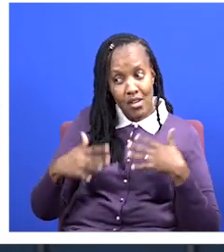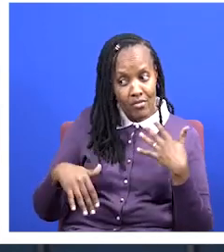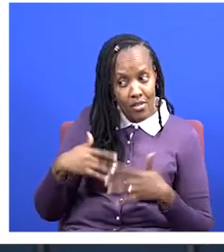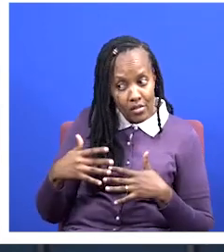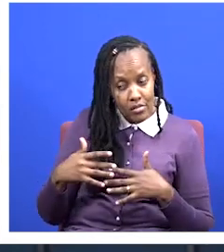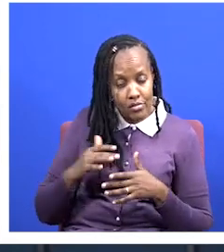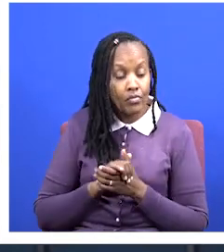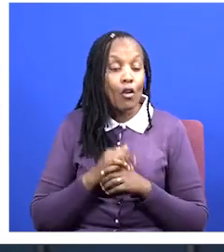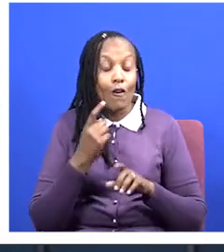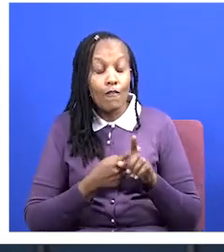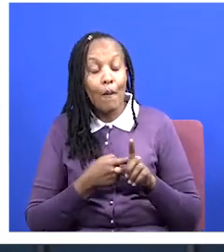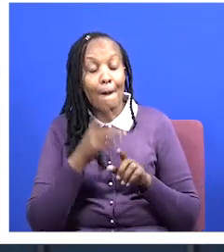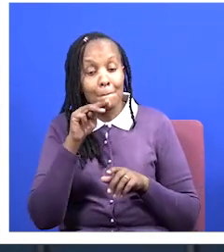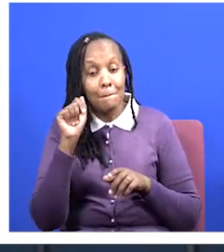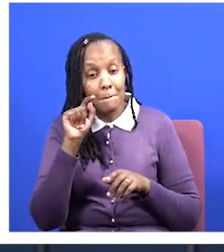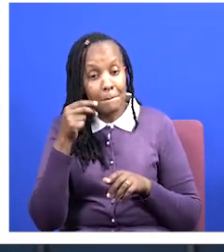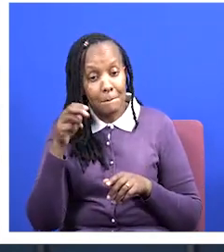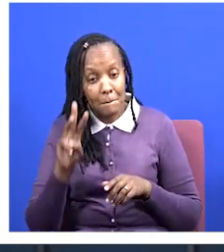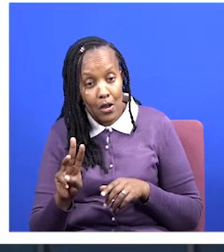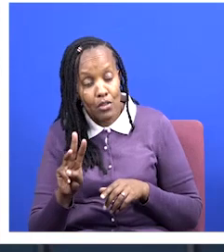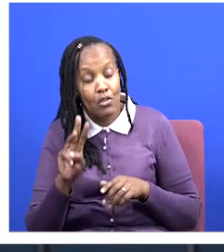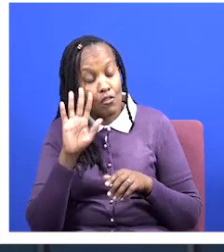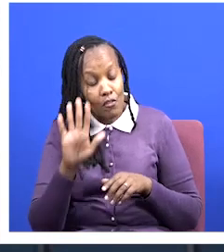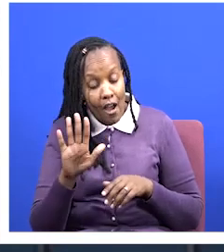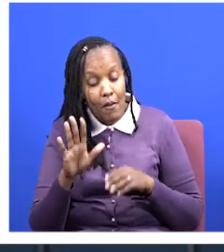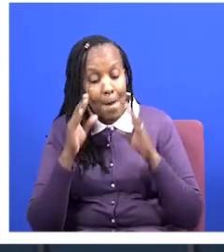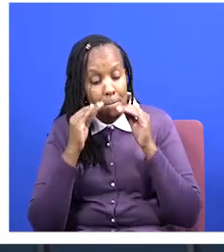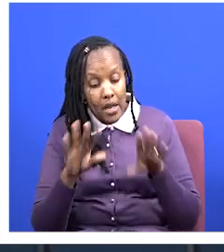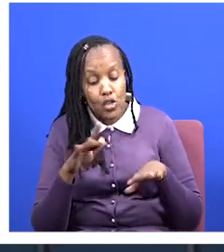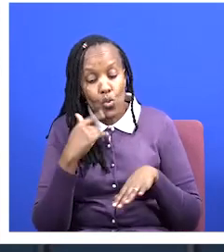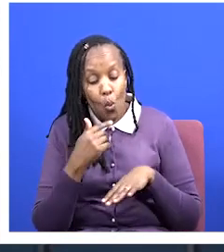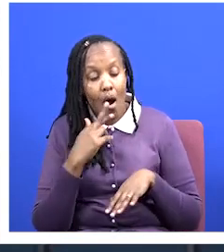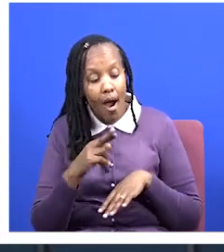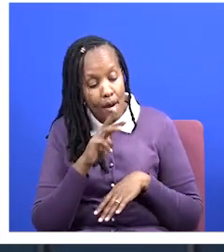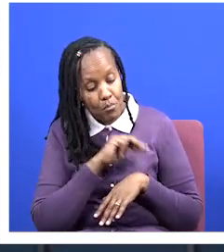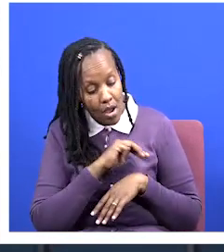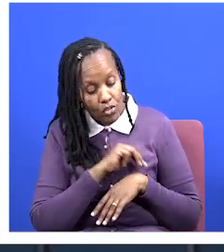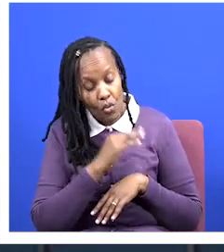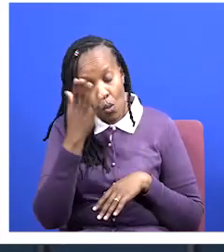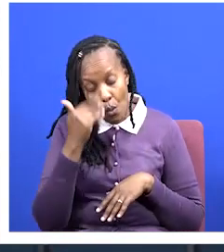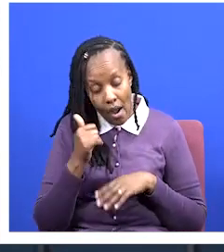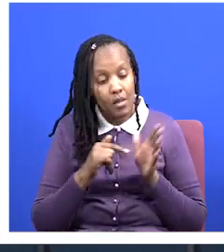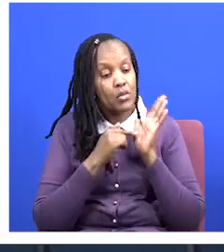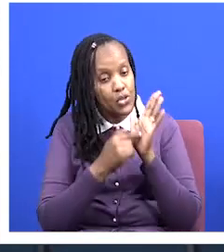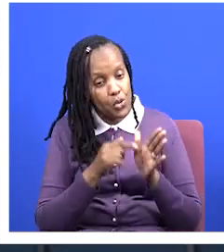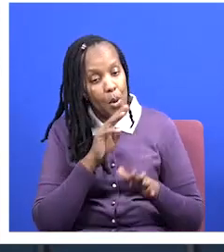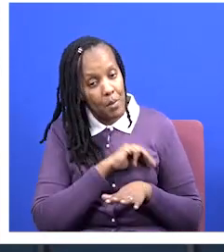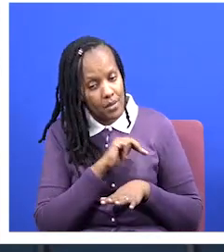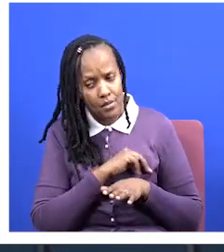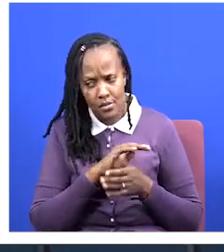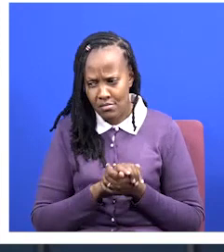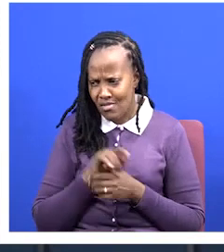Not now. We learned from Matthew 5, mm-hmm. Jesus said that blessed are those who are merciful, mm-hmm. for they will